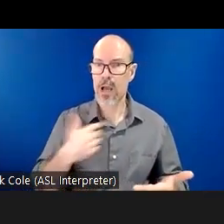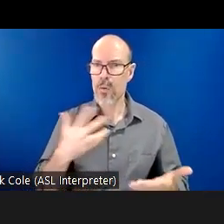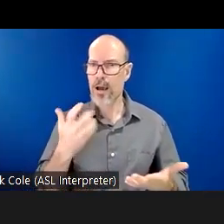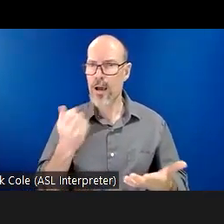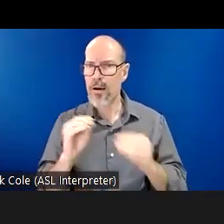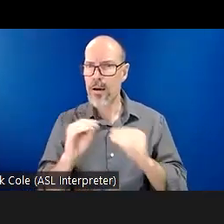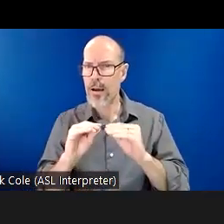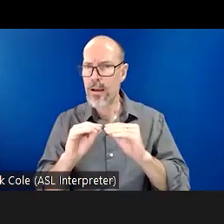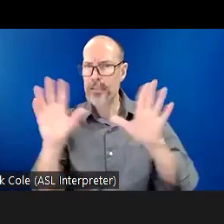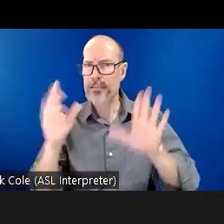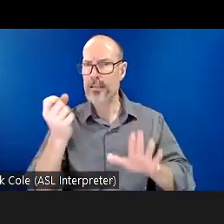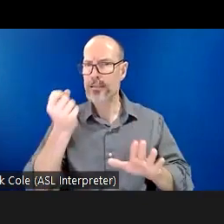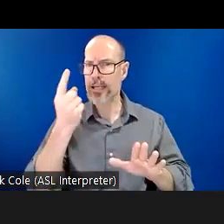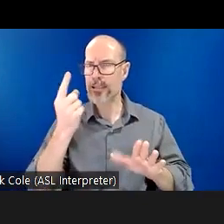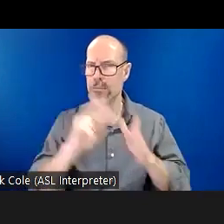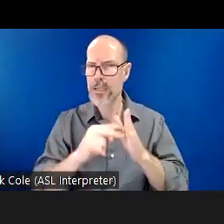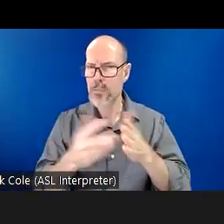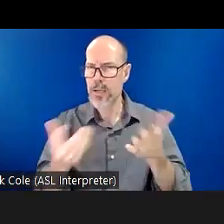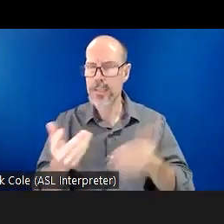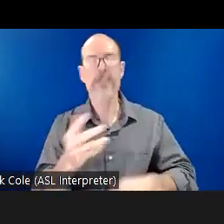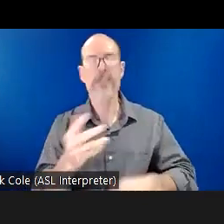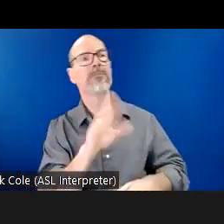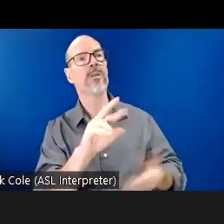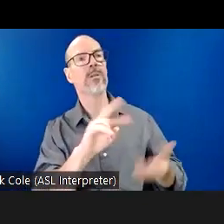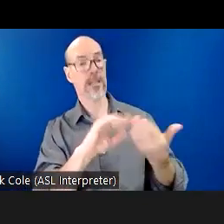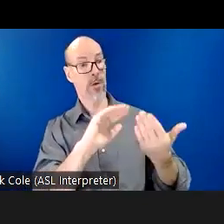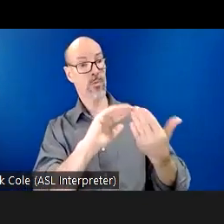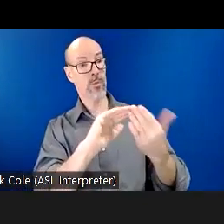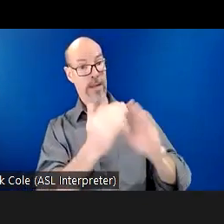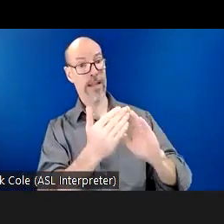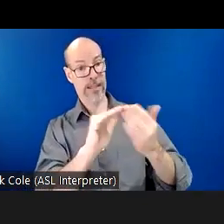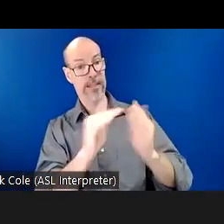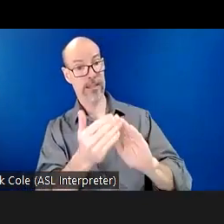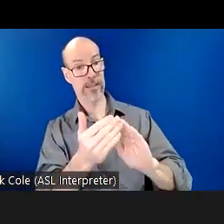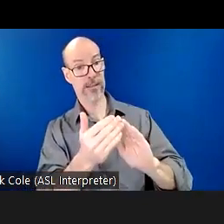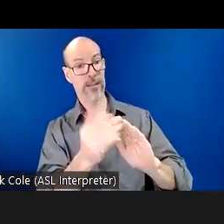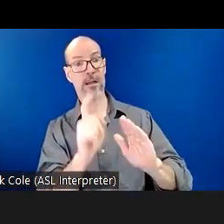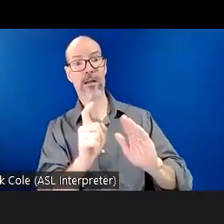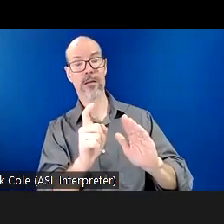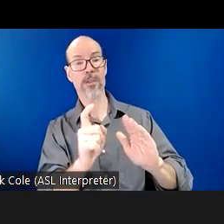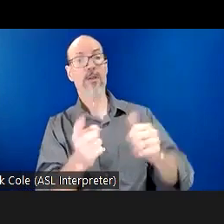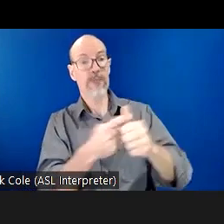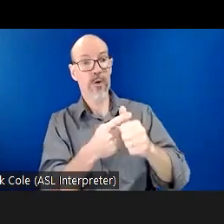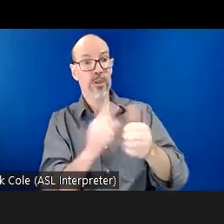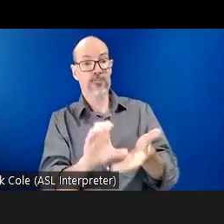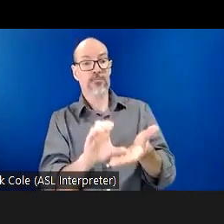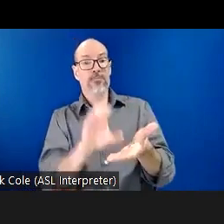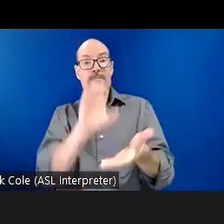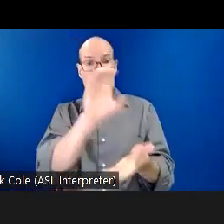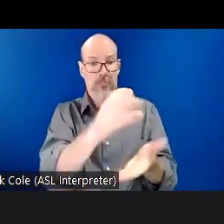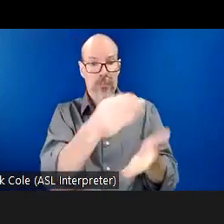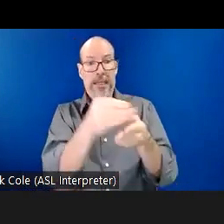mean. Are municipalities expected to put up this money up front and then be reimbursed for